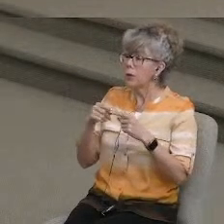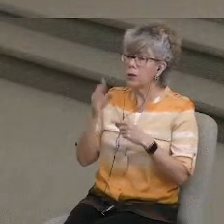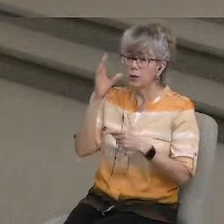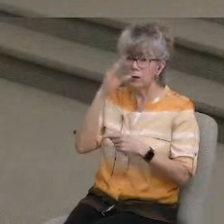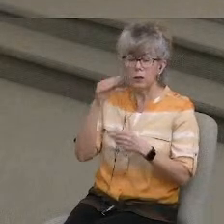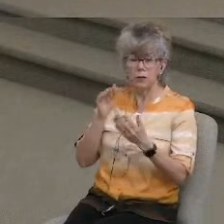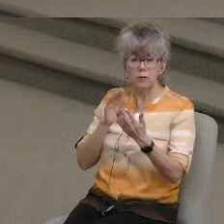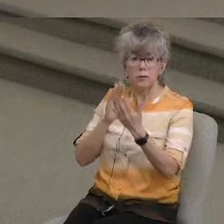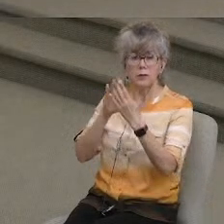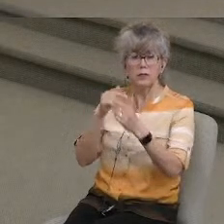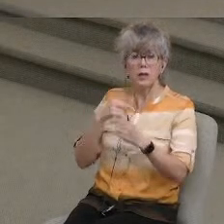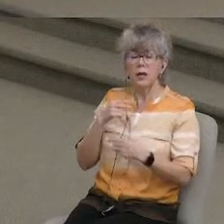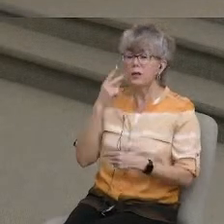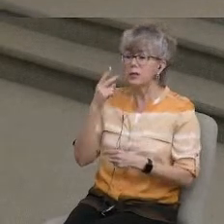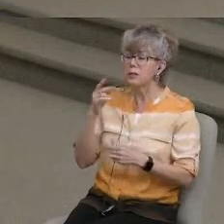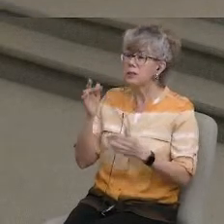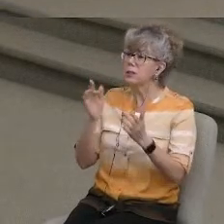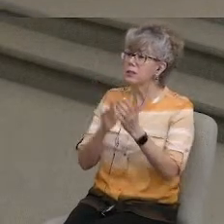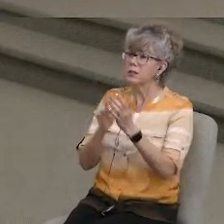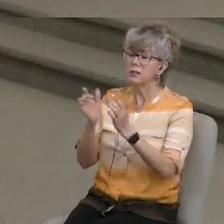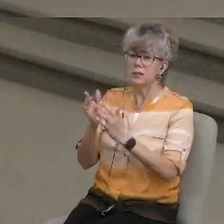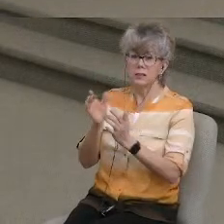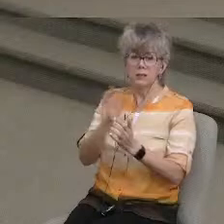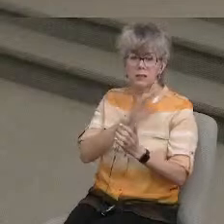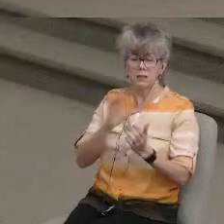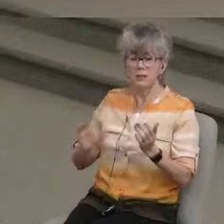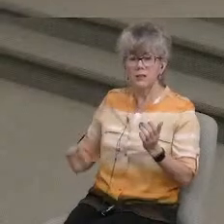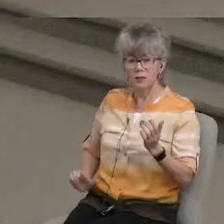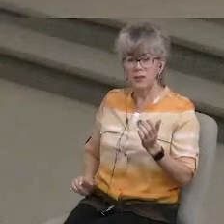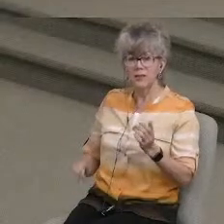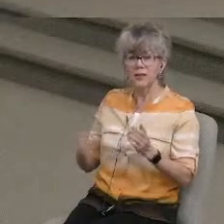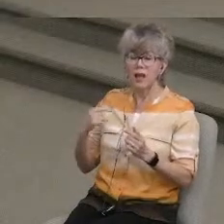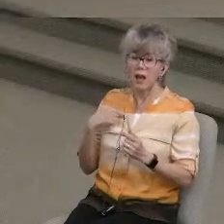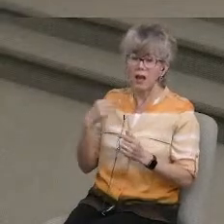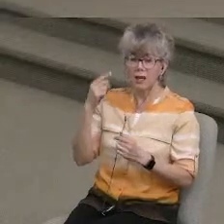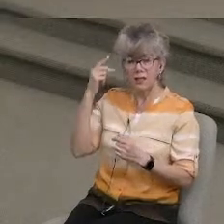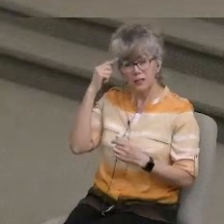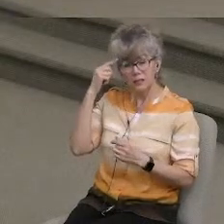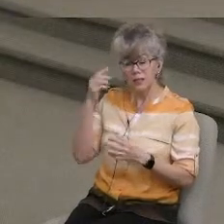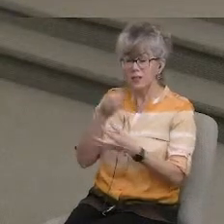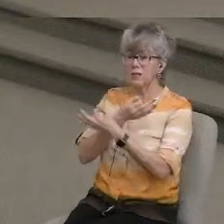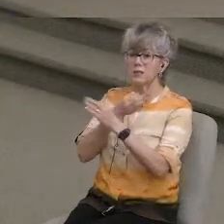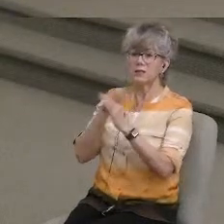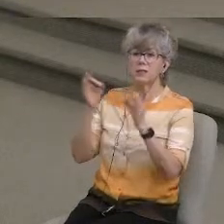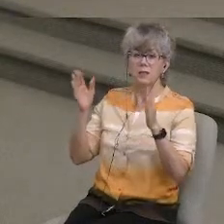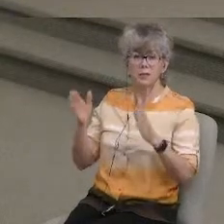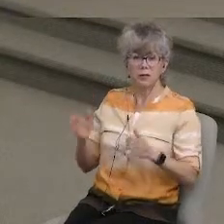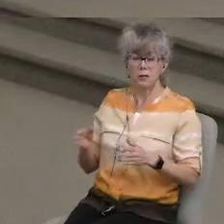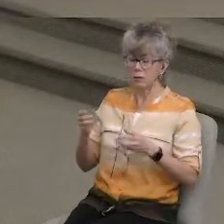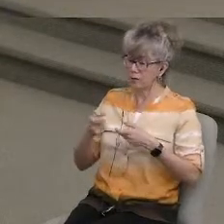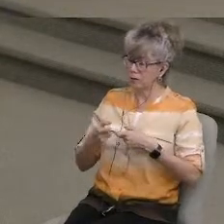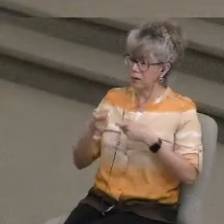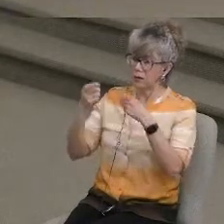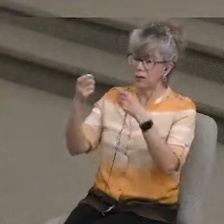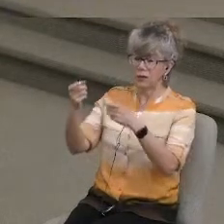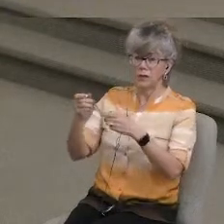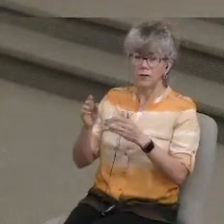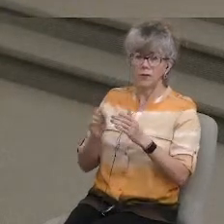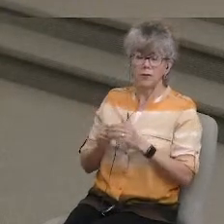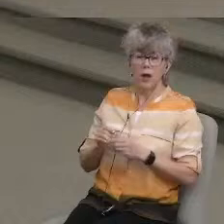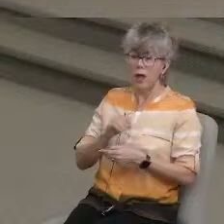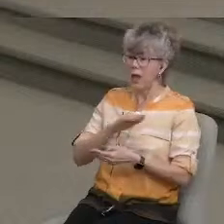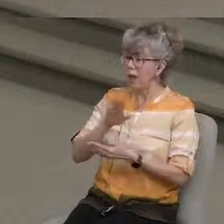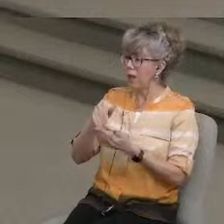see Jesus Christ. I see a Savior who gave up